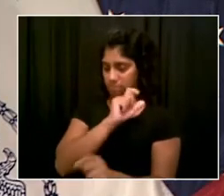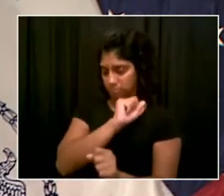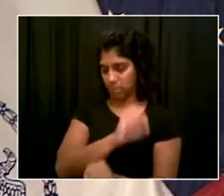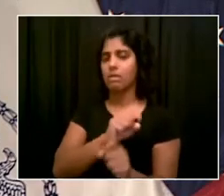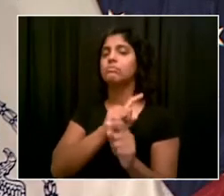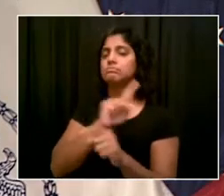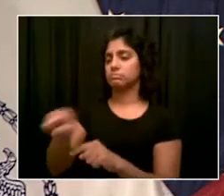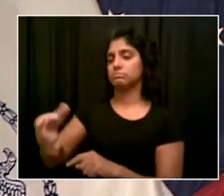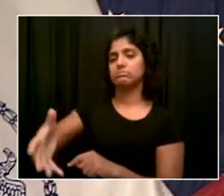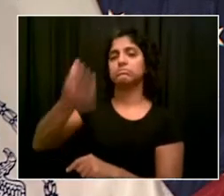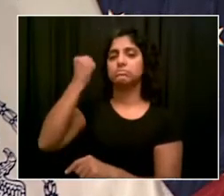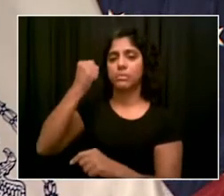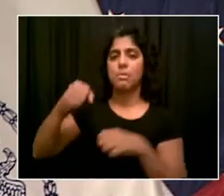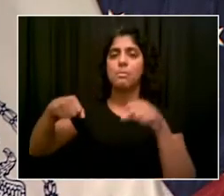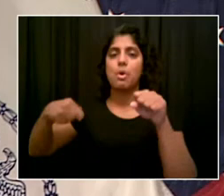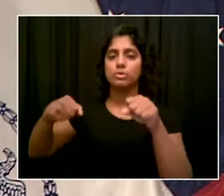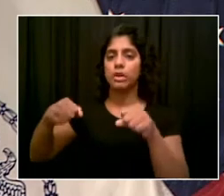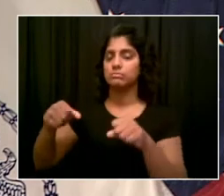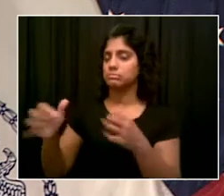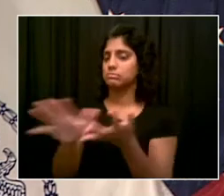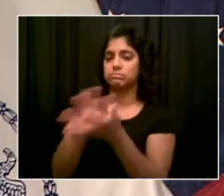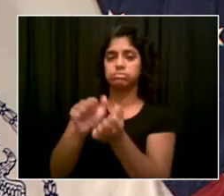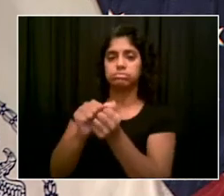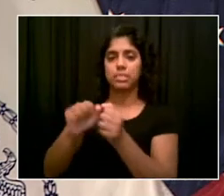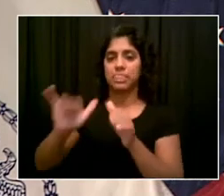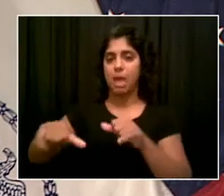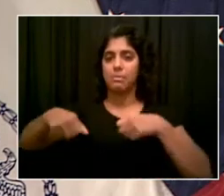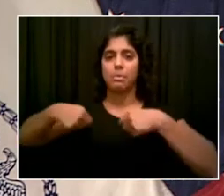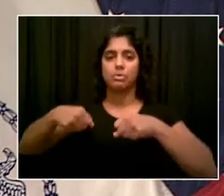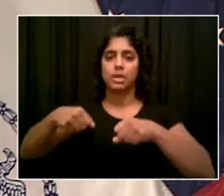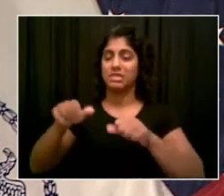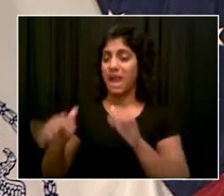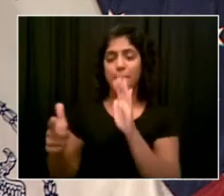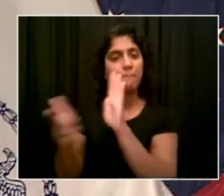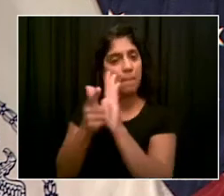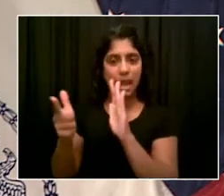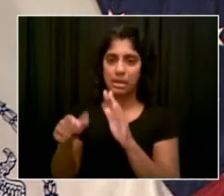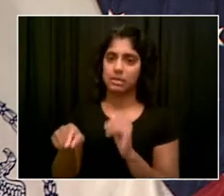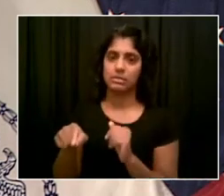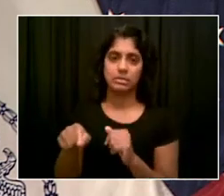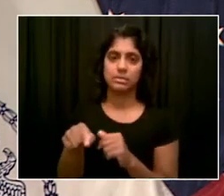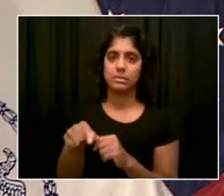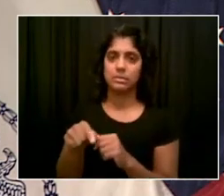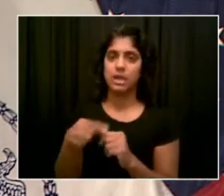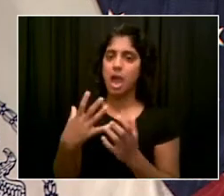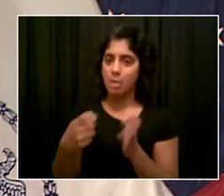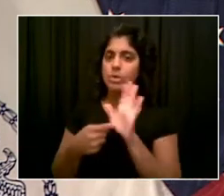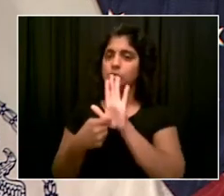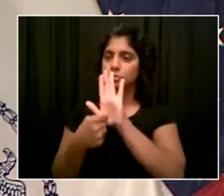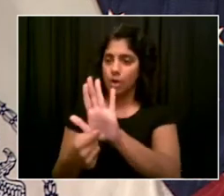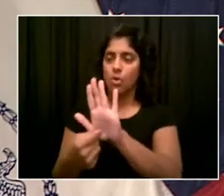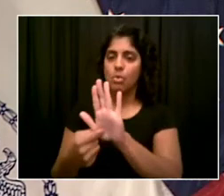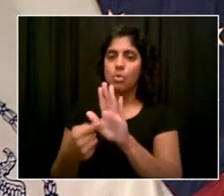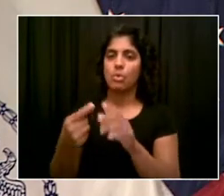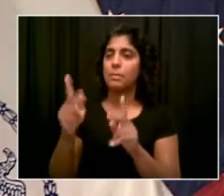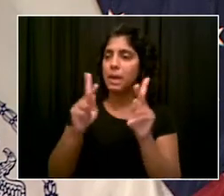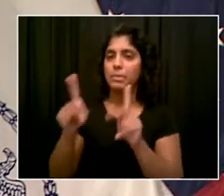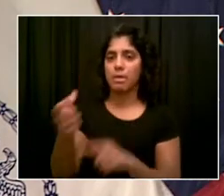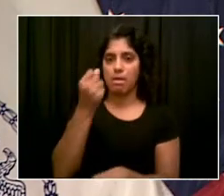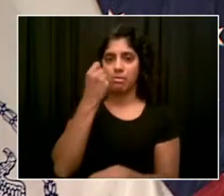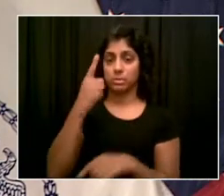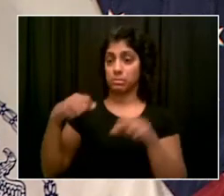need to understand there's going to be lots of consequences here. So I would absolutely support efforts to increase the fines. I think if we keep doing all those things, it's going to make a real